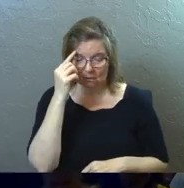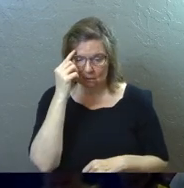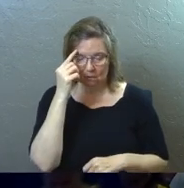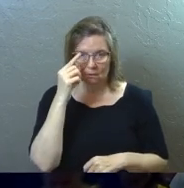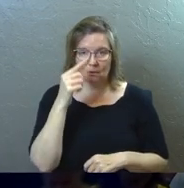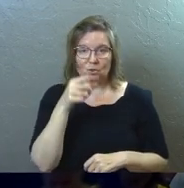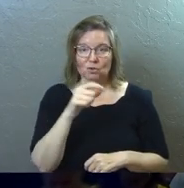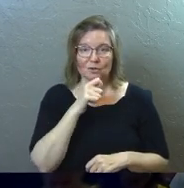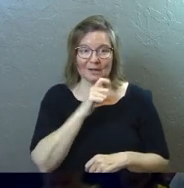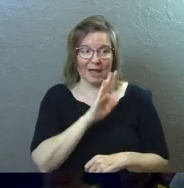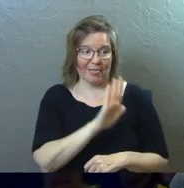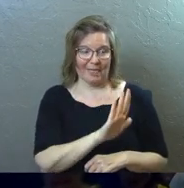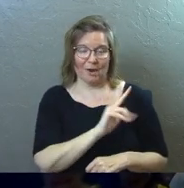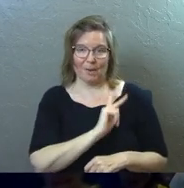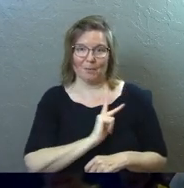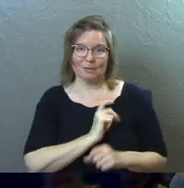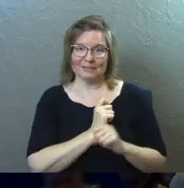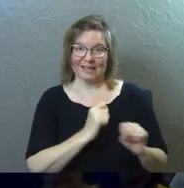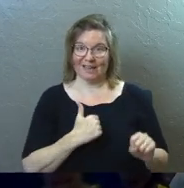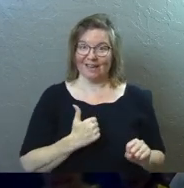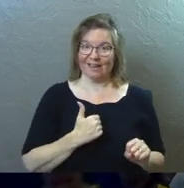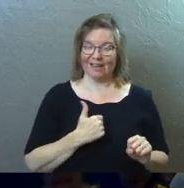You're not their personal savior.